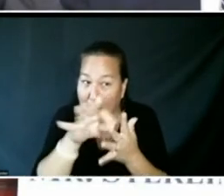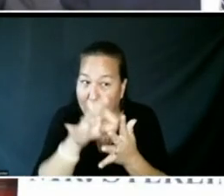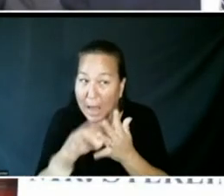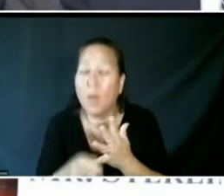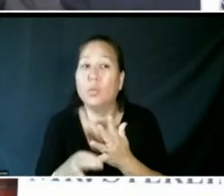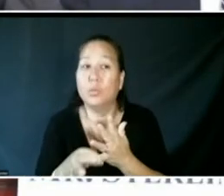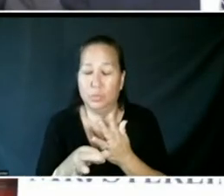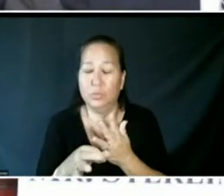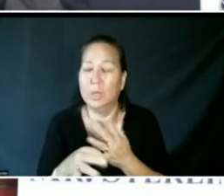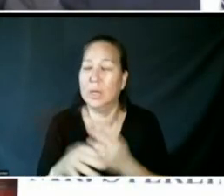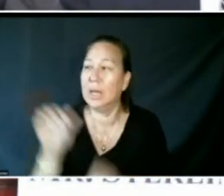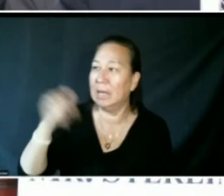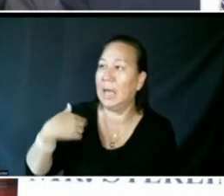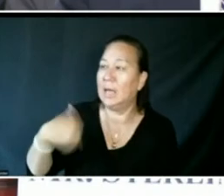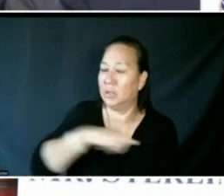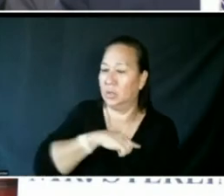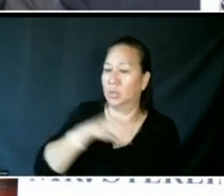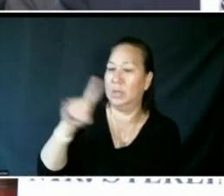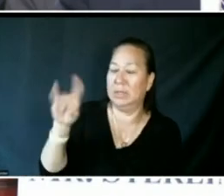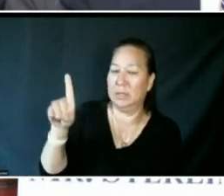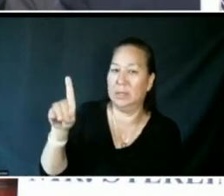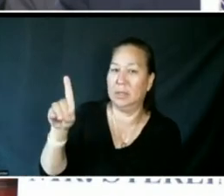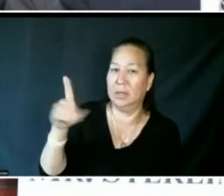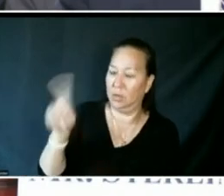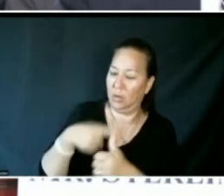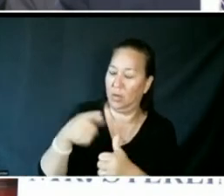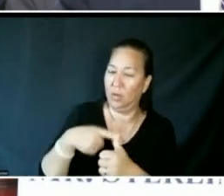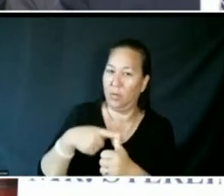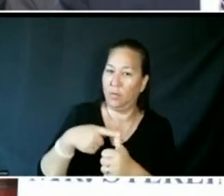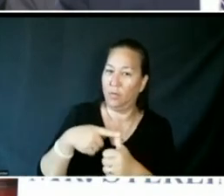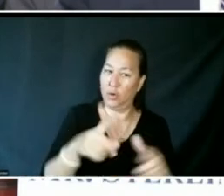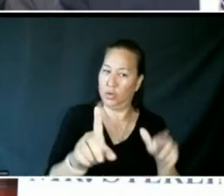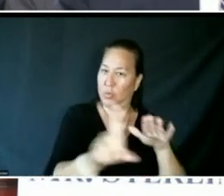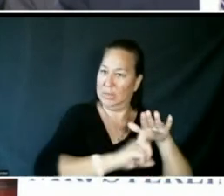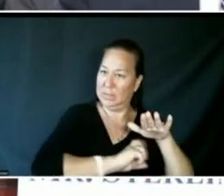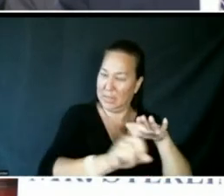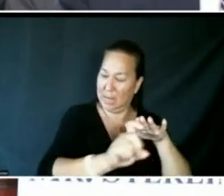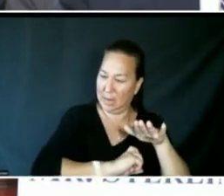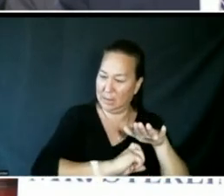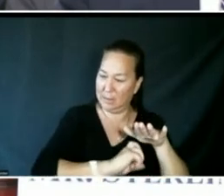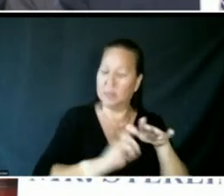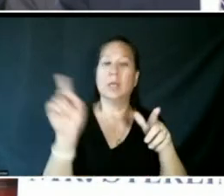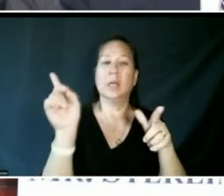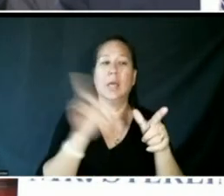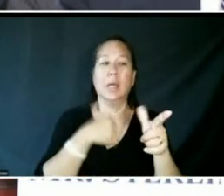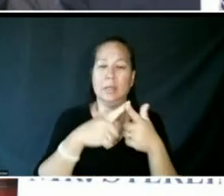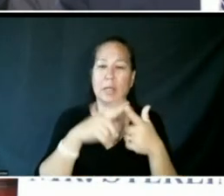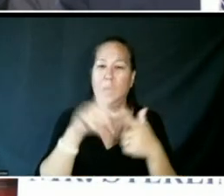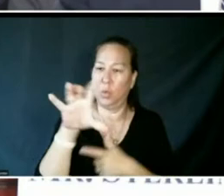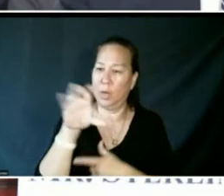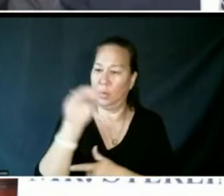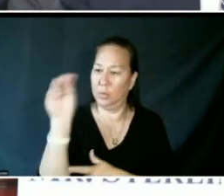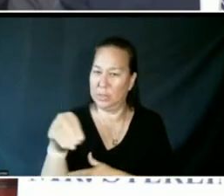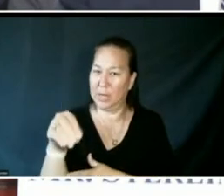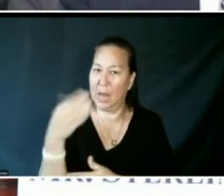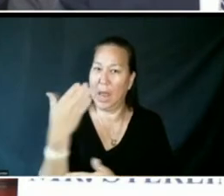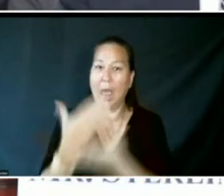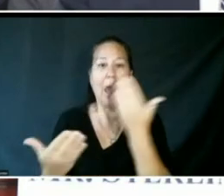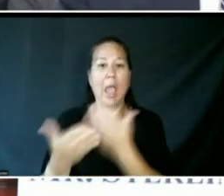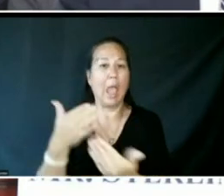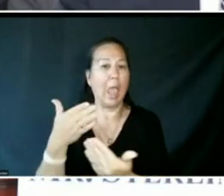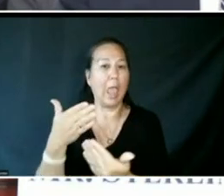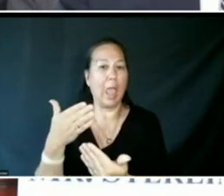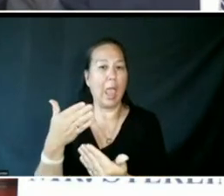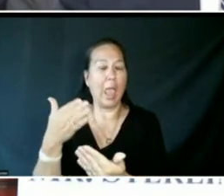counted the ballots where the first tabulation would be scanned. Then when we did our 100% hand audit of the